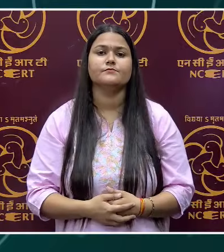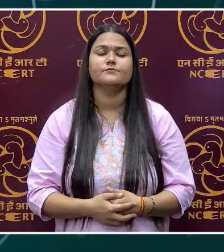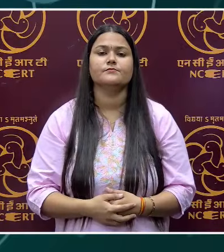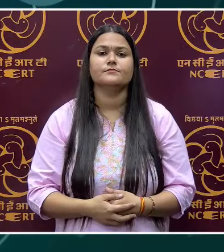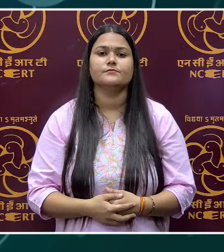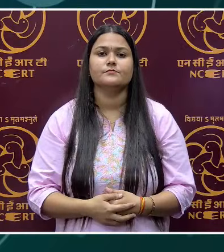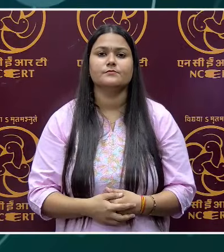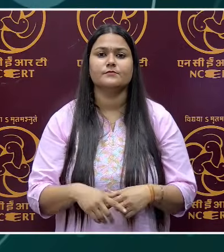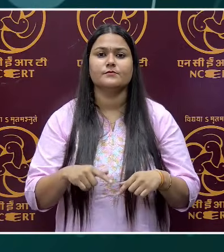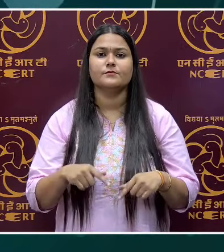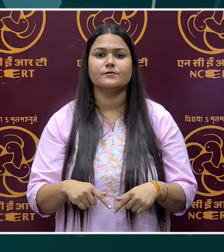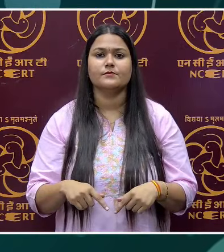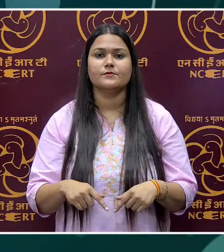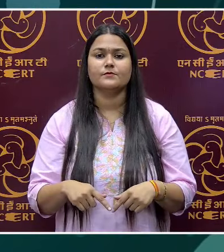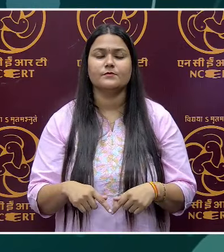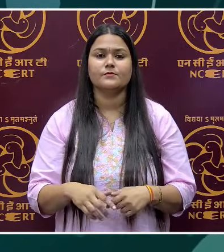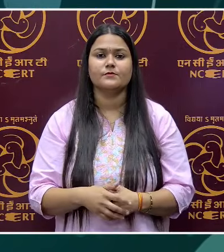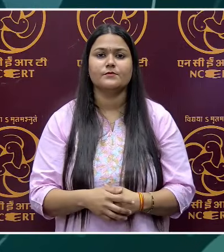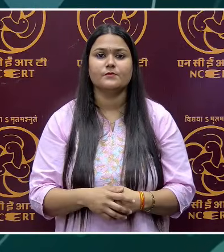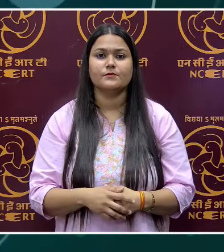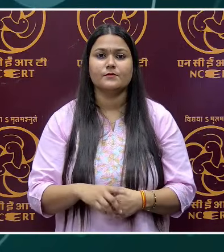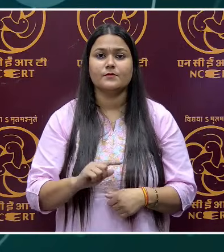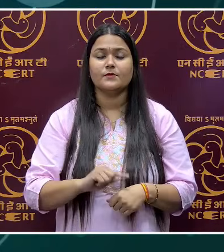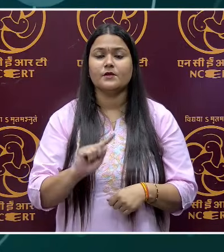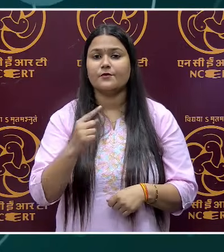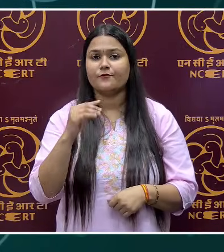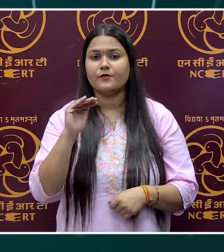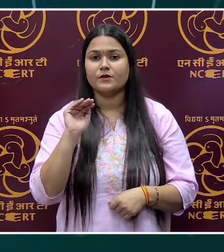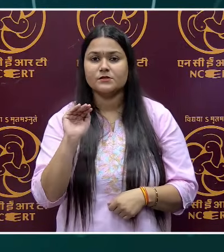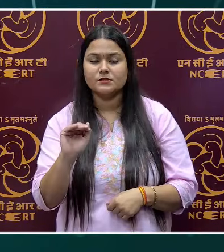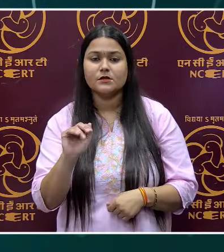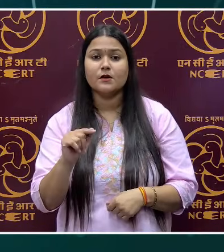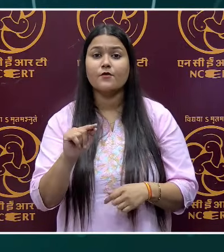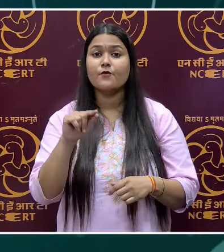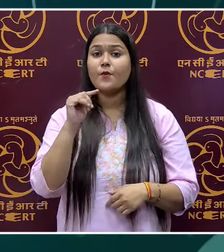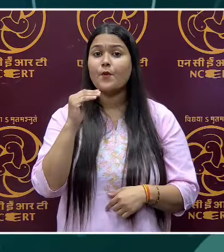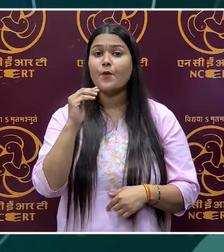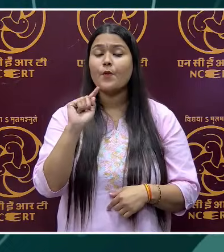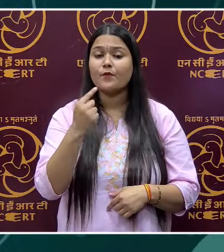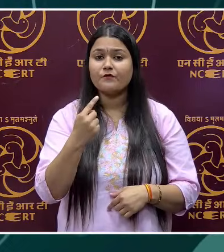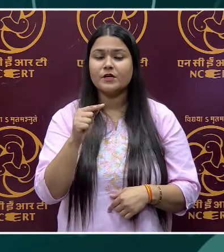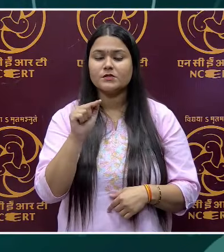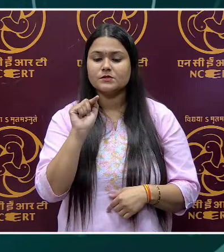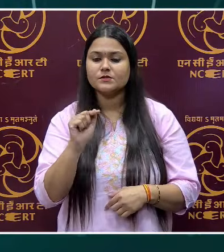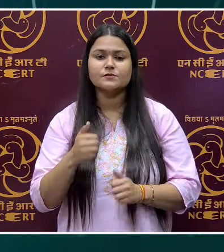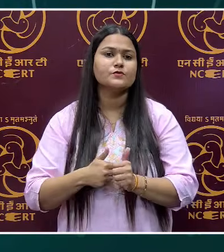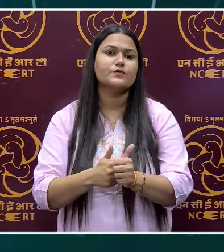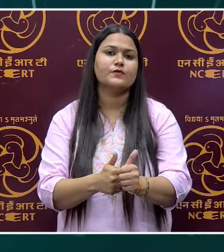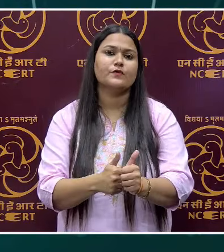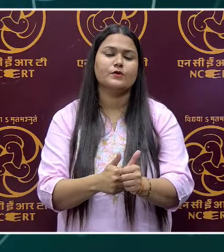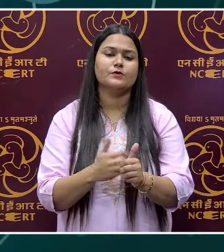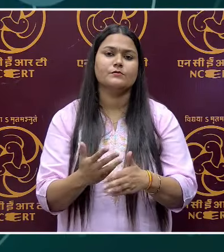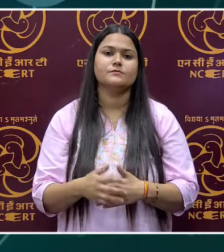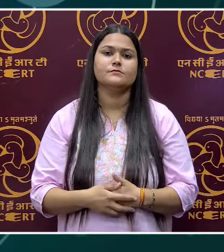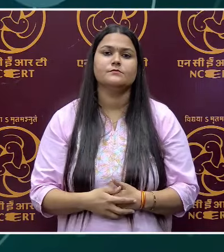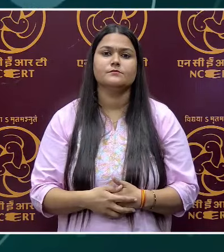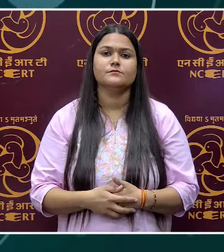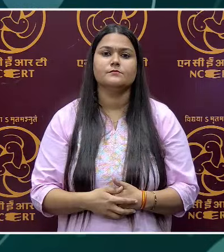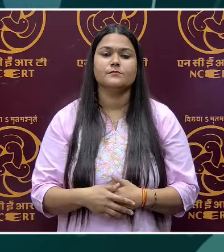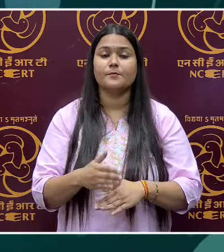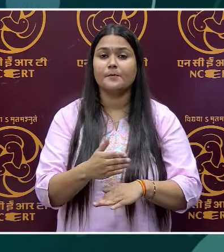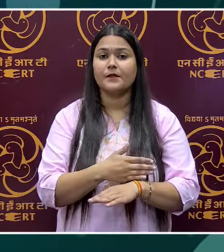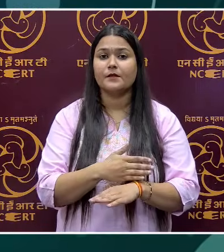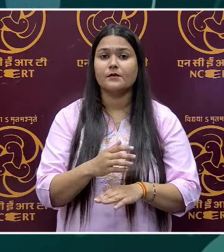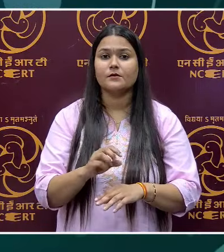are landed into the simulation. This is the first step we have to do. As you can see, we will start